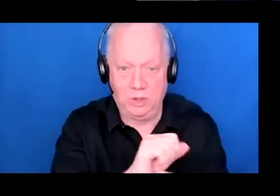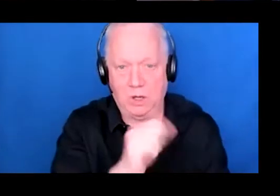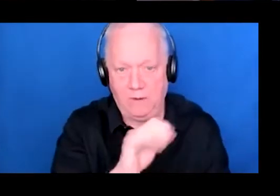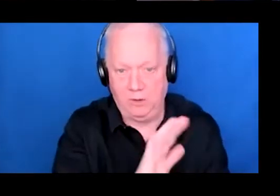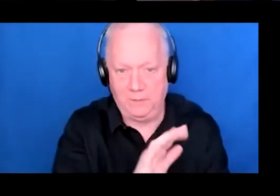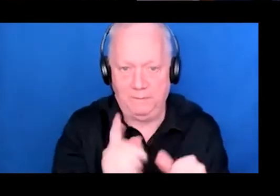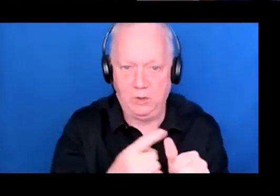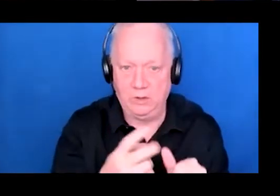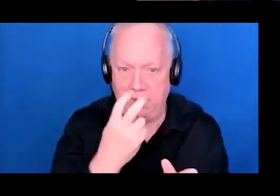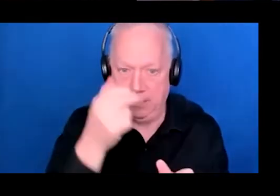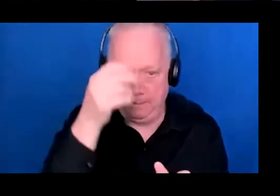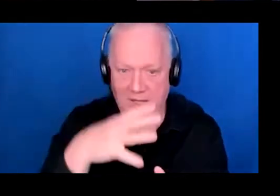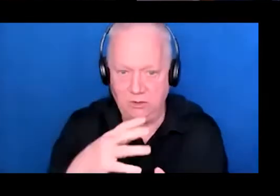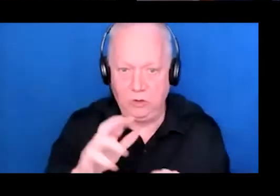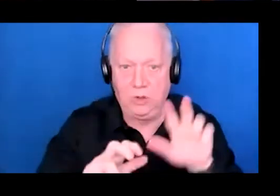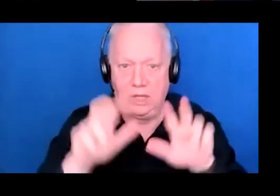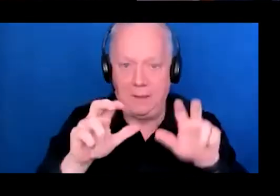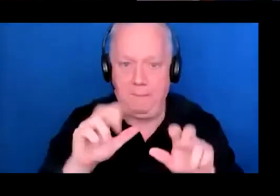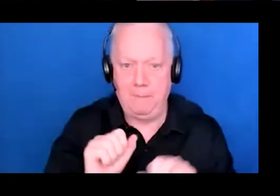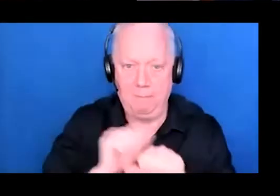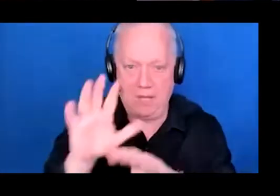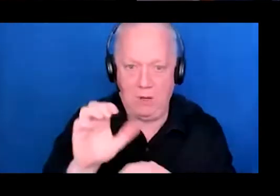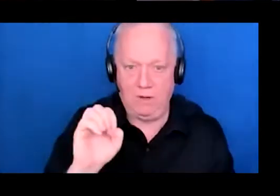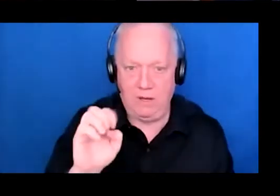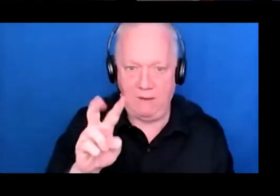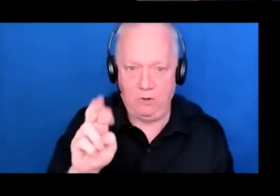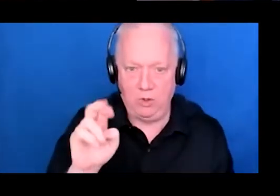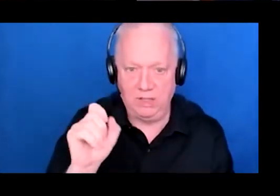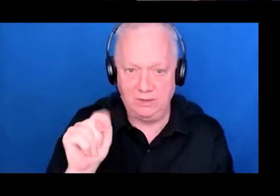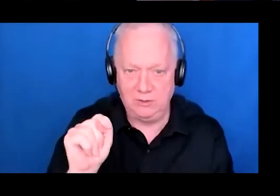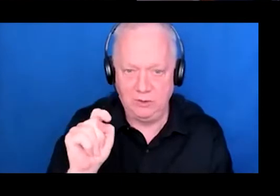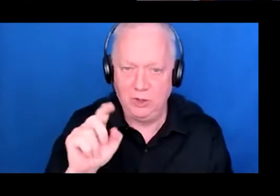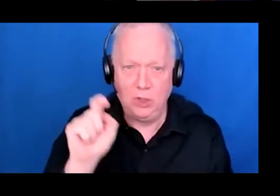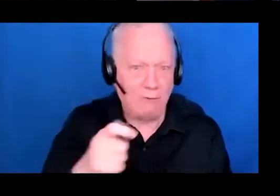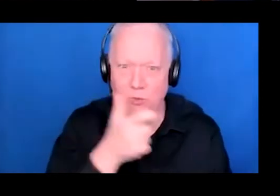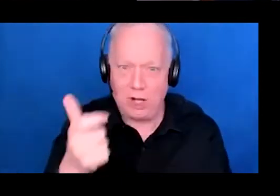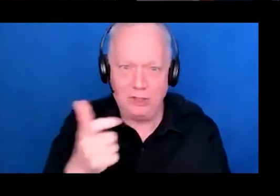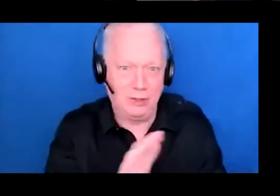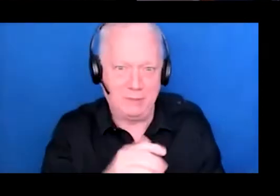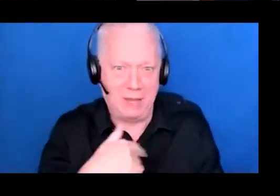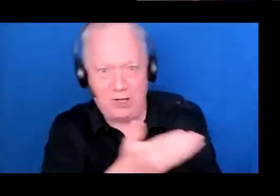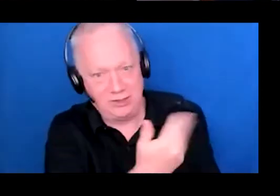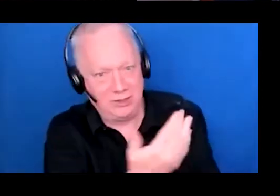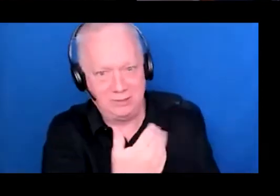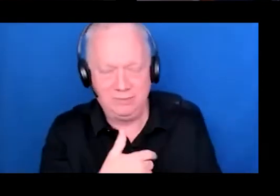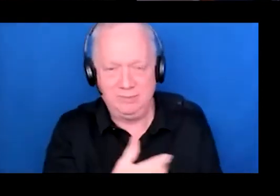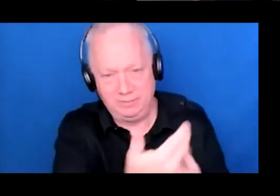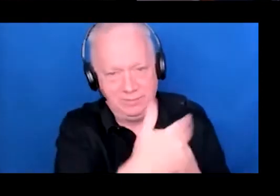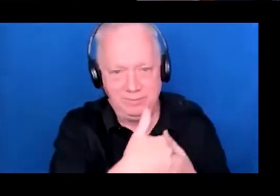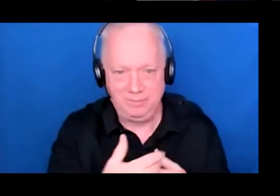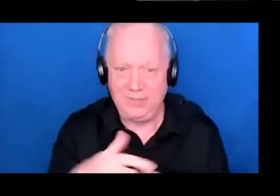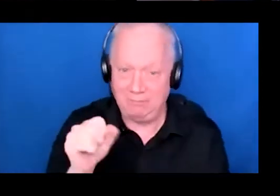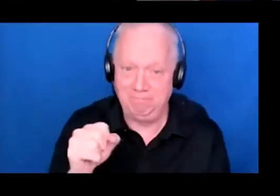first blind man to climb Mount Everest. And I was like, you have to look at this film that I'm working on. And